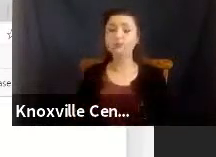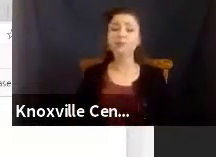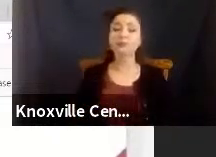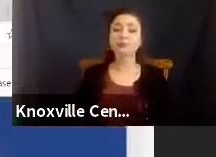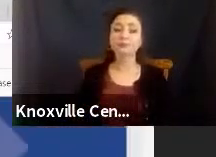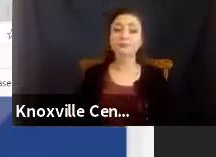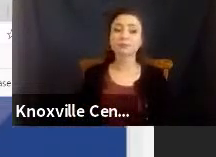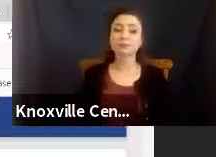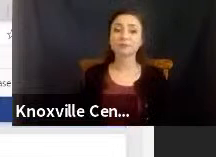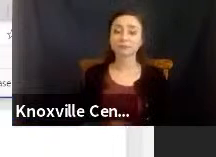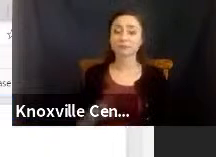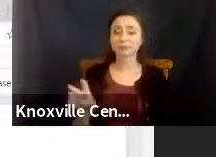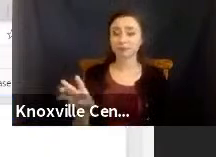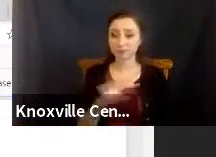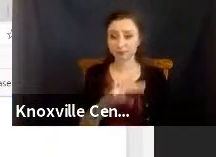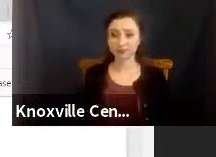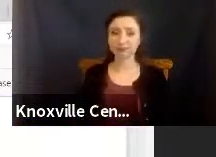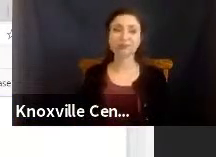Next slide.